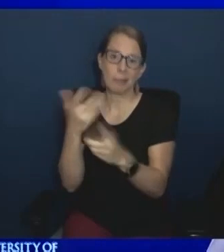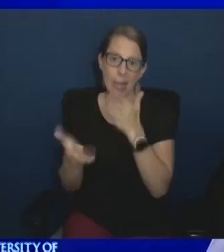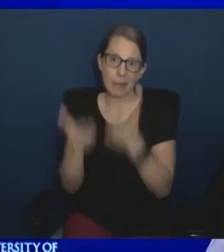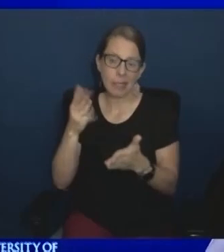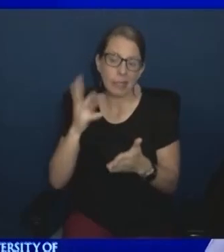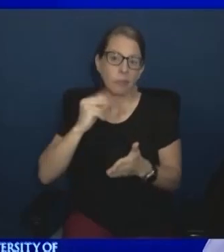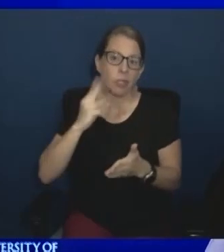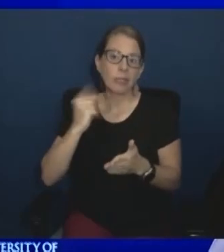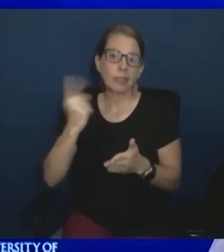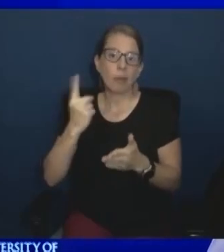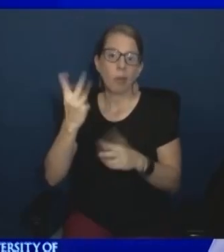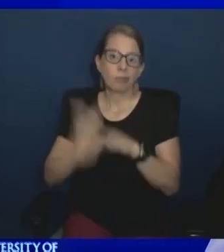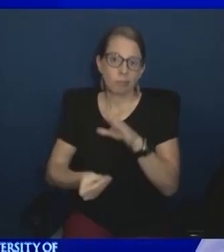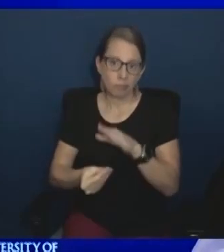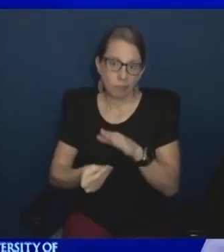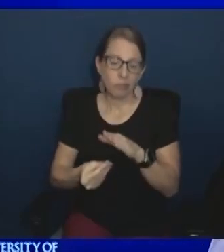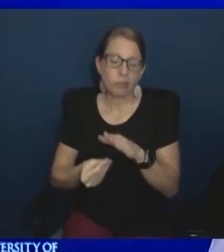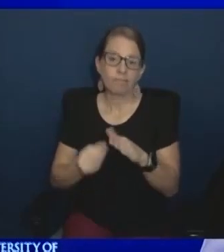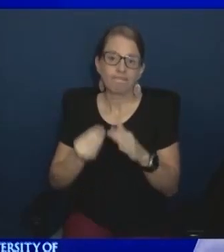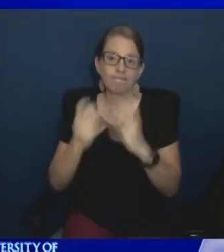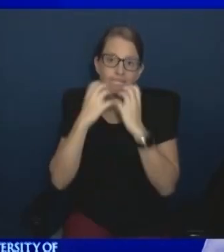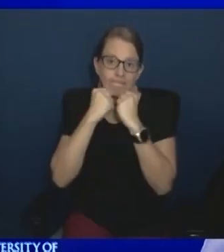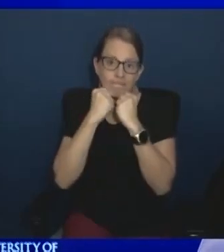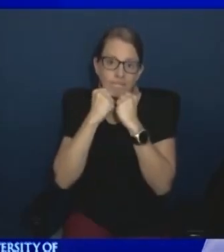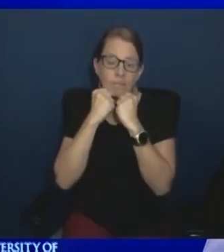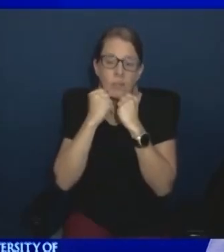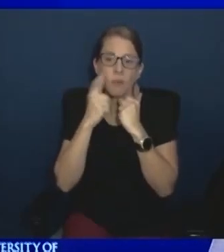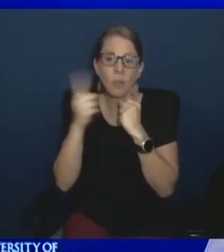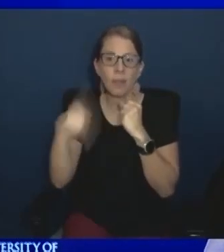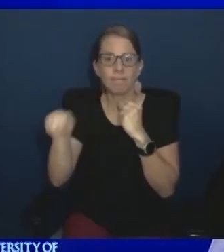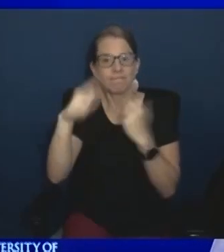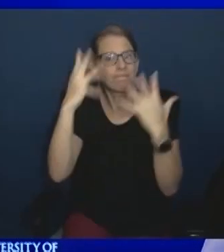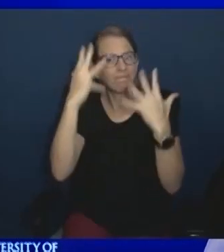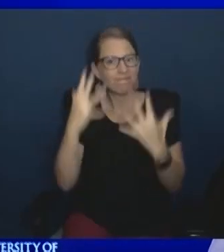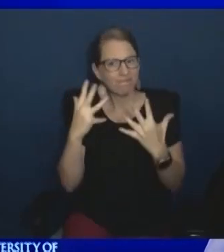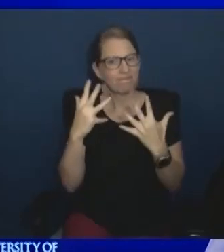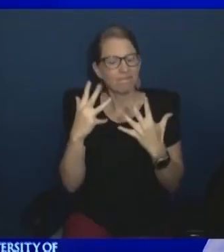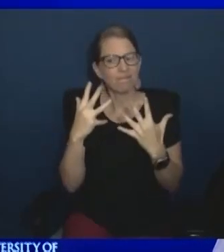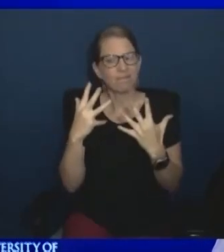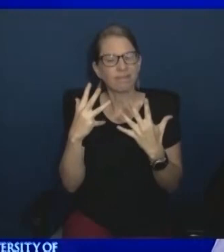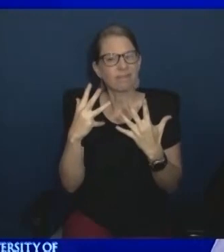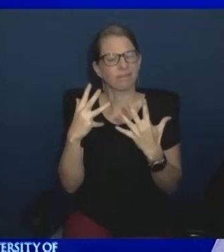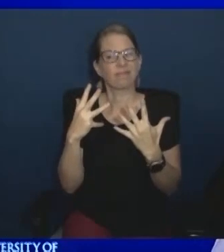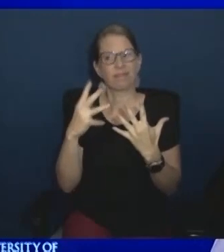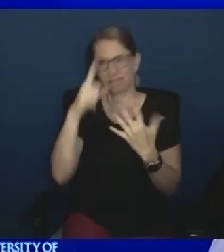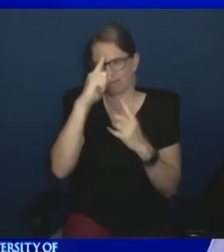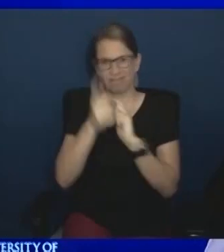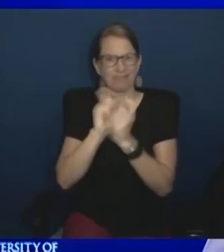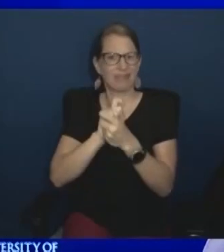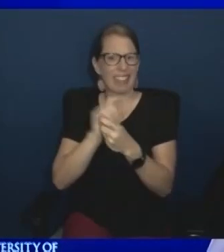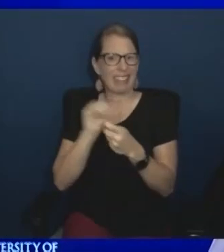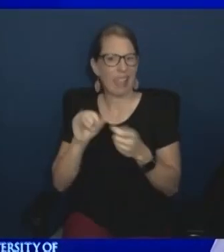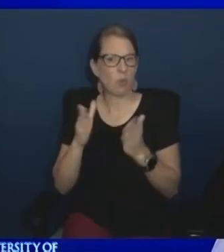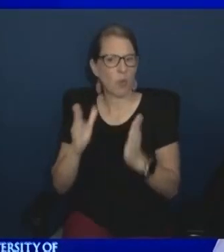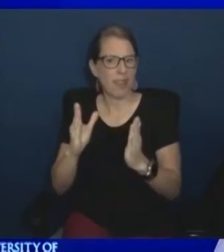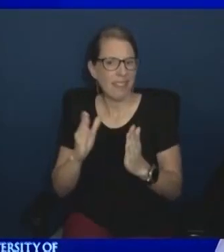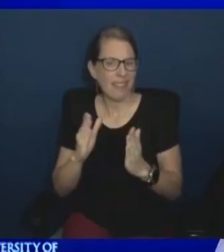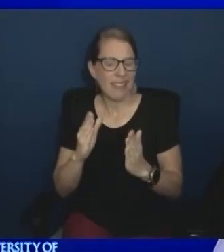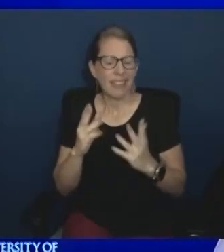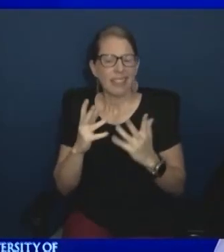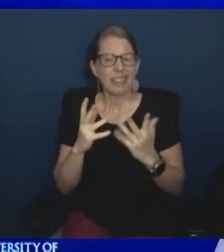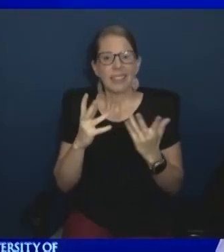friend or something like that. And it's unfortunate it has to be through those means that their minds are changed or their hearts are changed. But we really